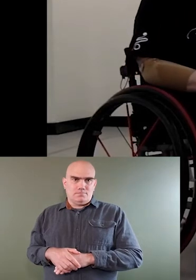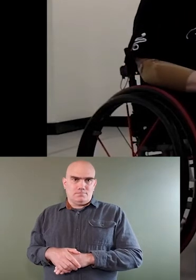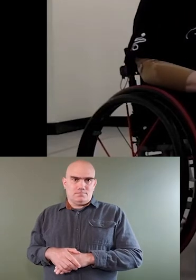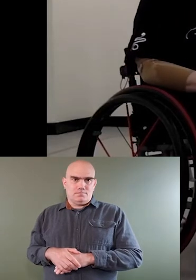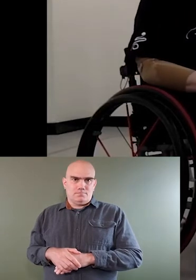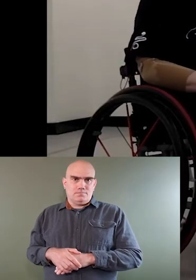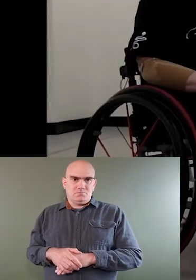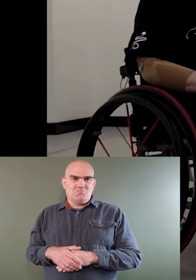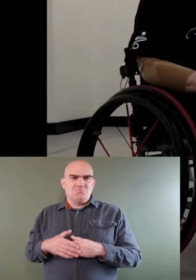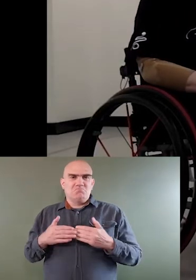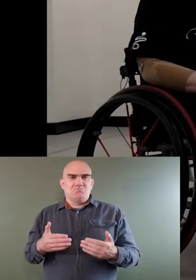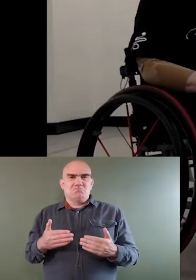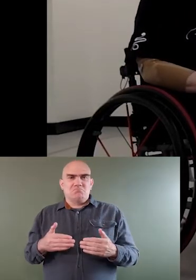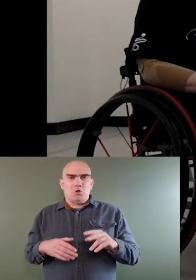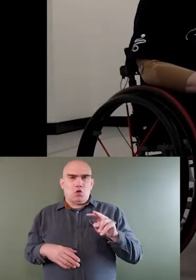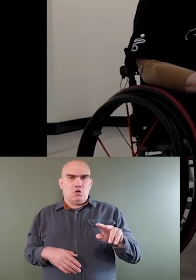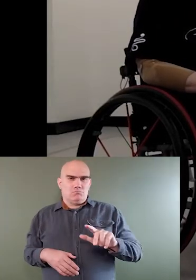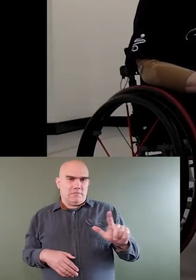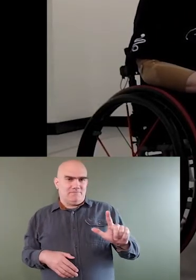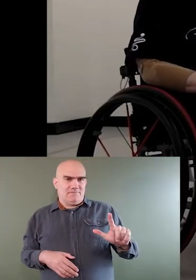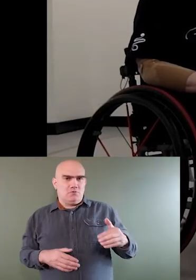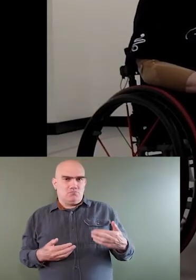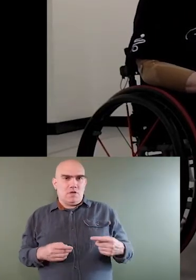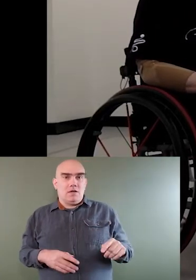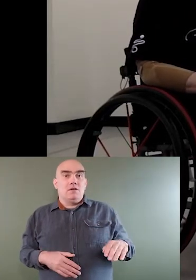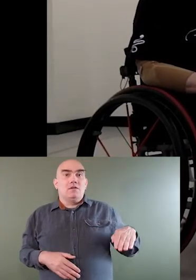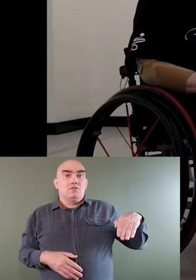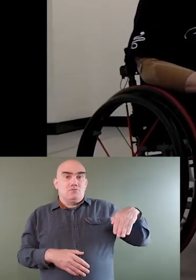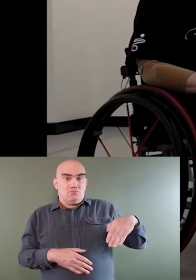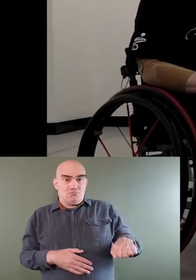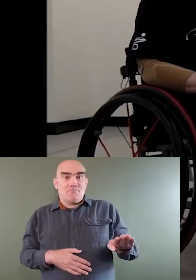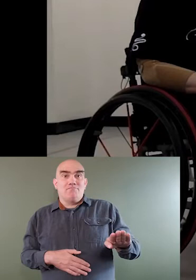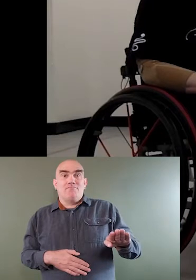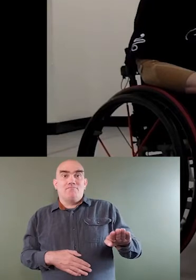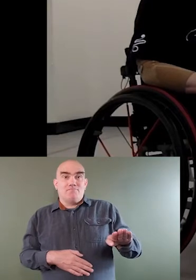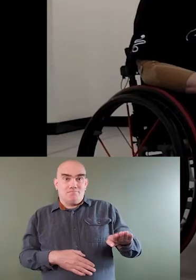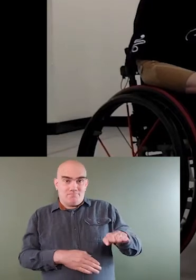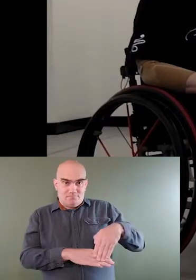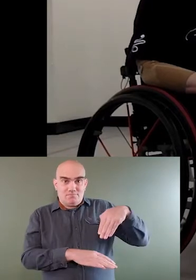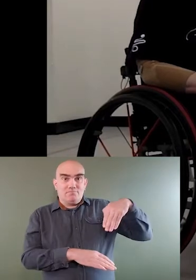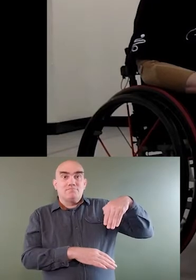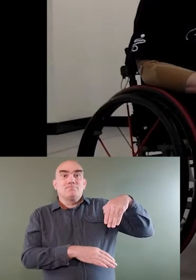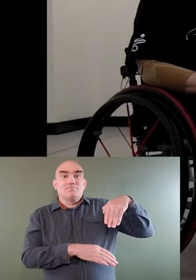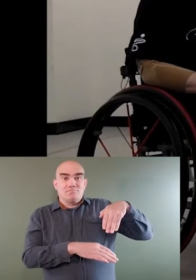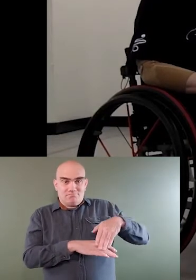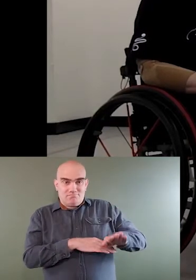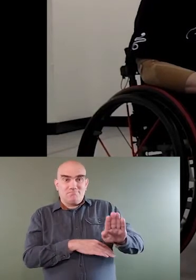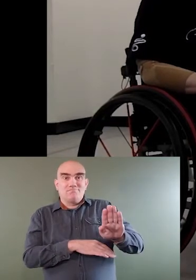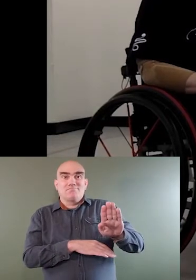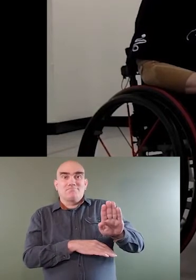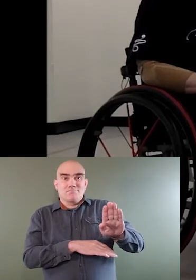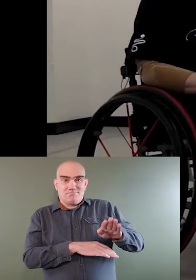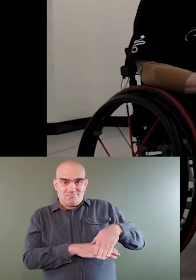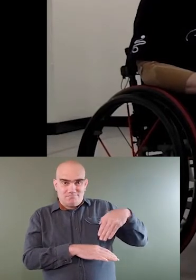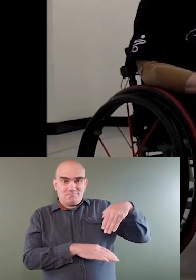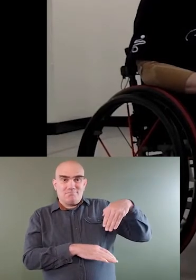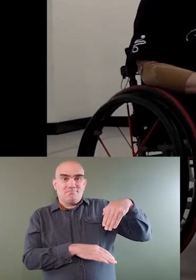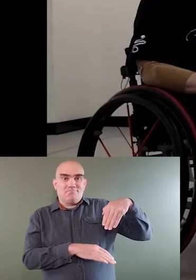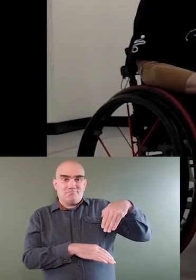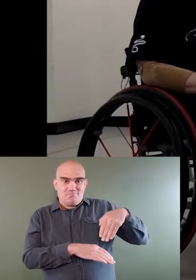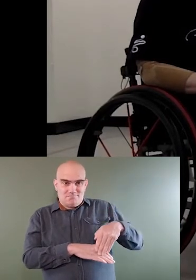hands or feet, and change. Let's try the other side. Here we go. Let's forward, back, forward,